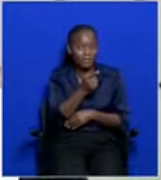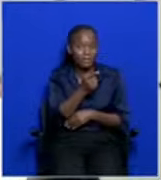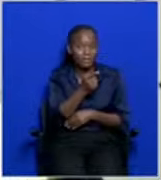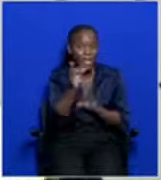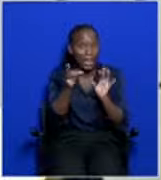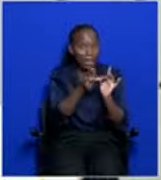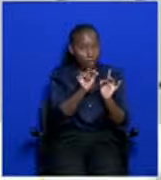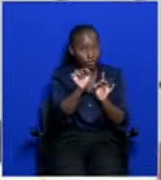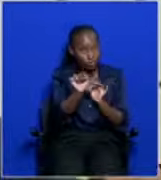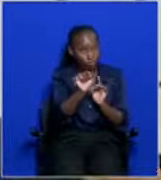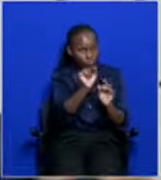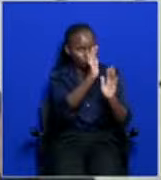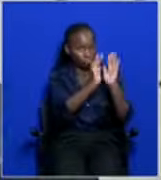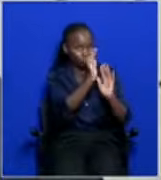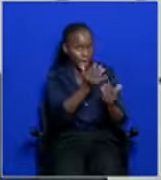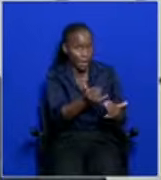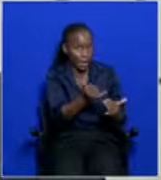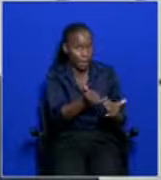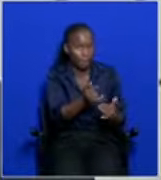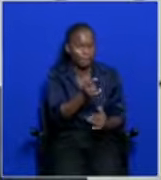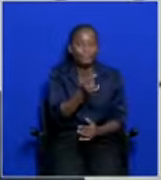page 232.